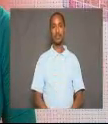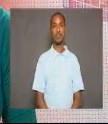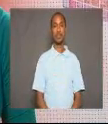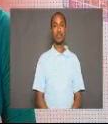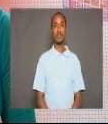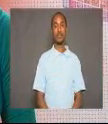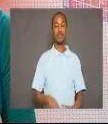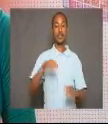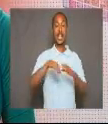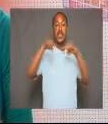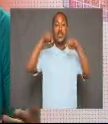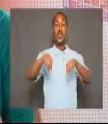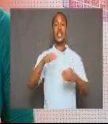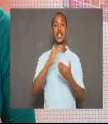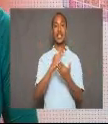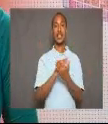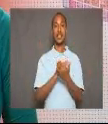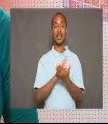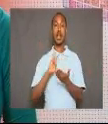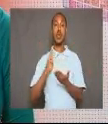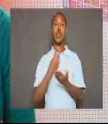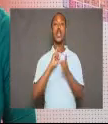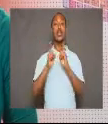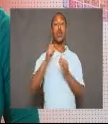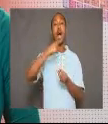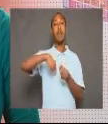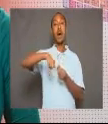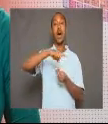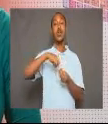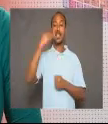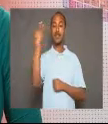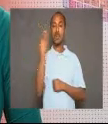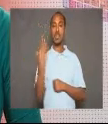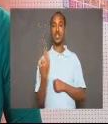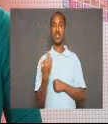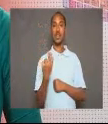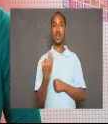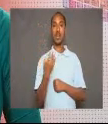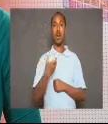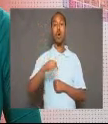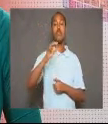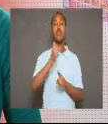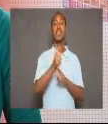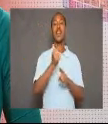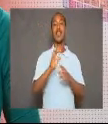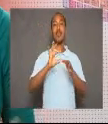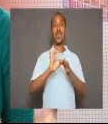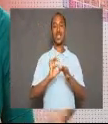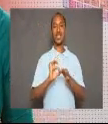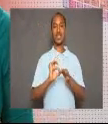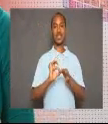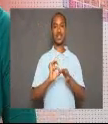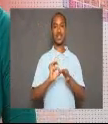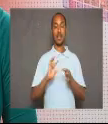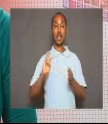In today's lesson, we talked about the formation of metallic bonds.